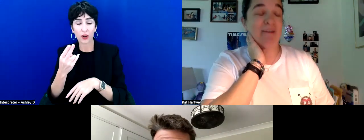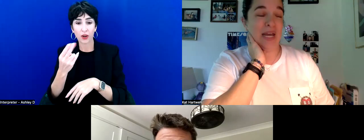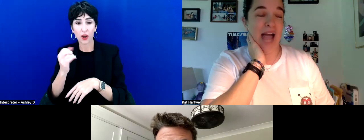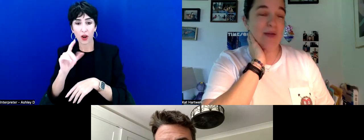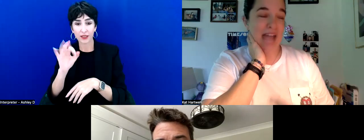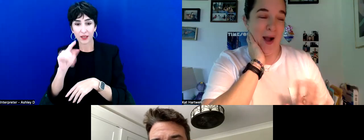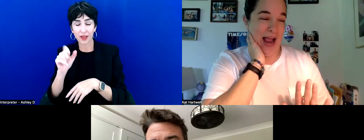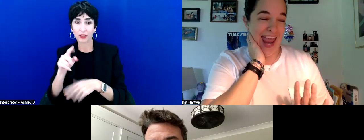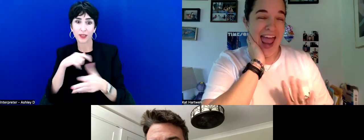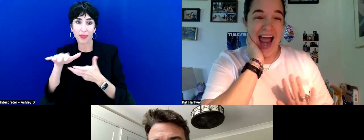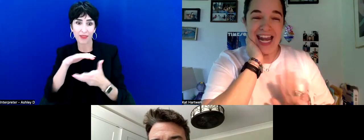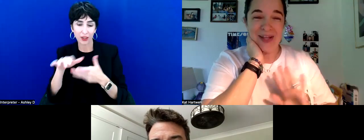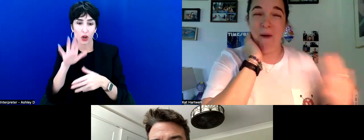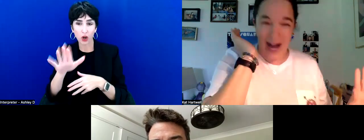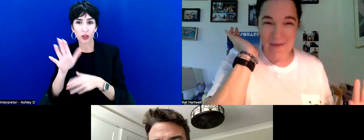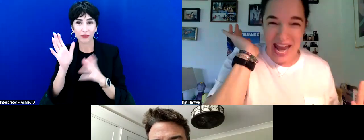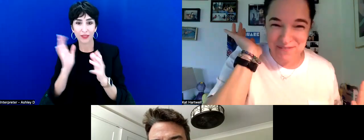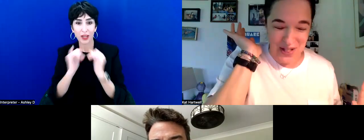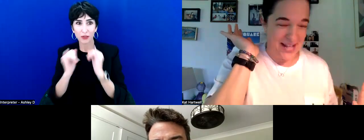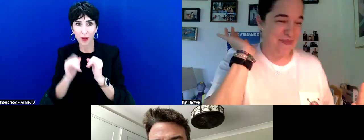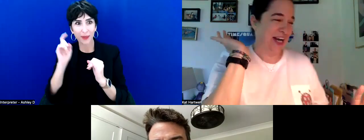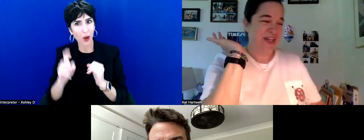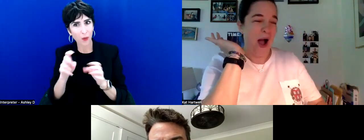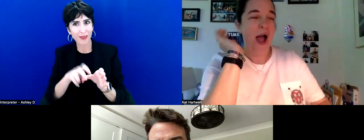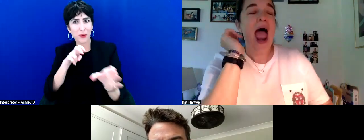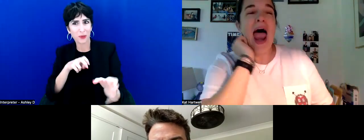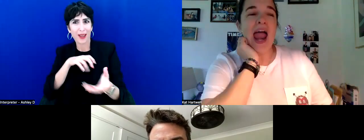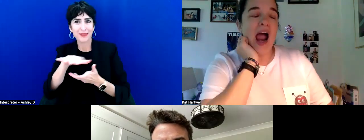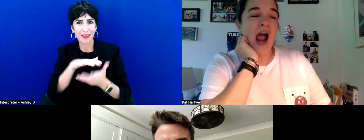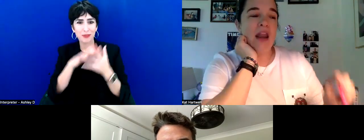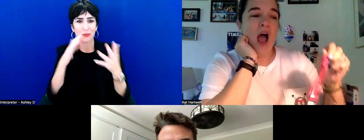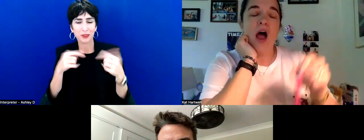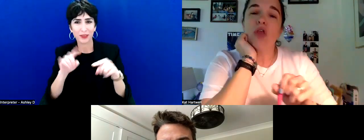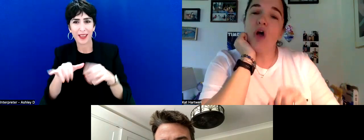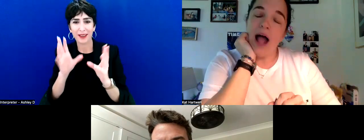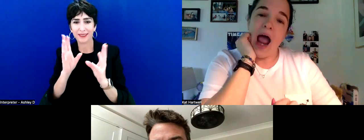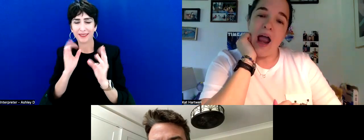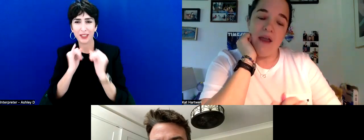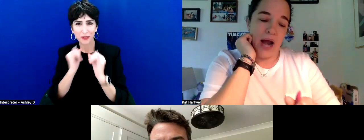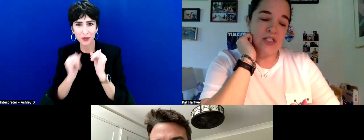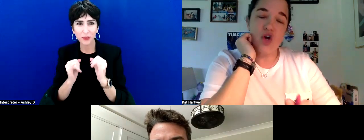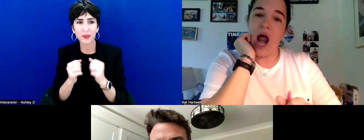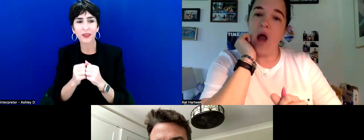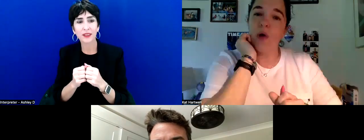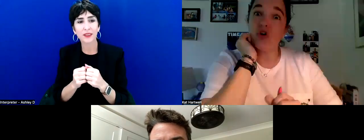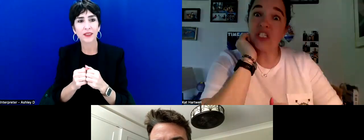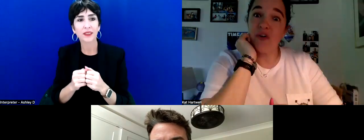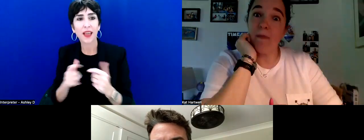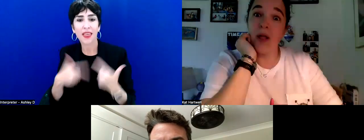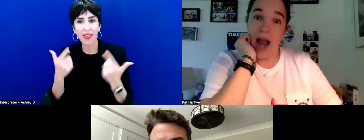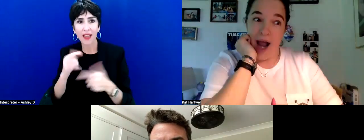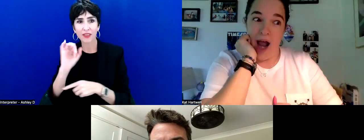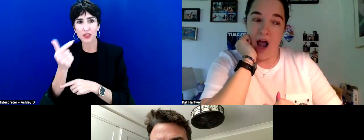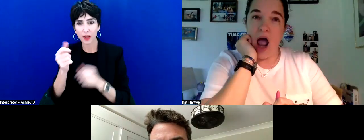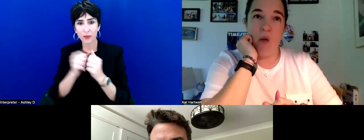stop laughing. I was like, okay, I need to walk away for a little bit, And the live on Instagram with